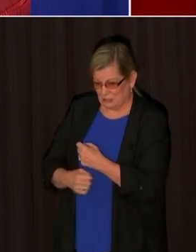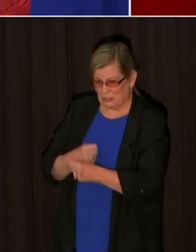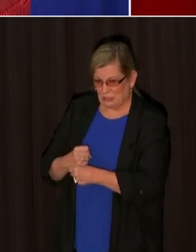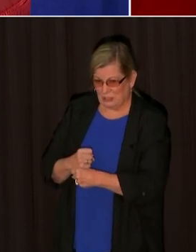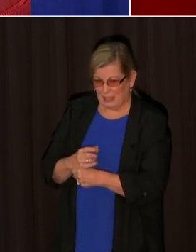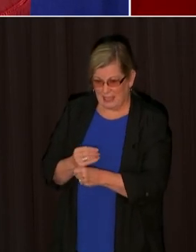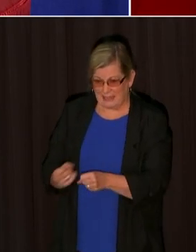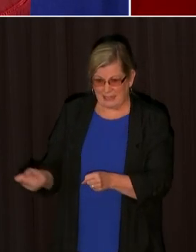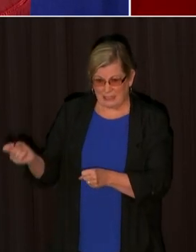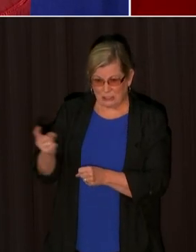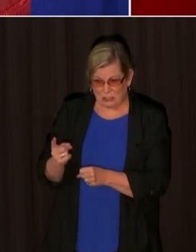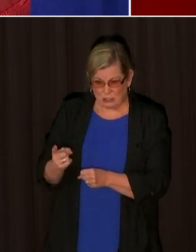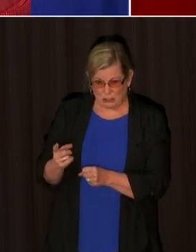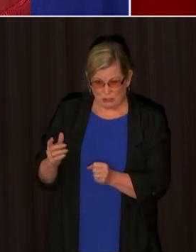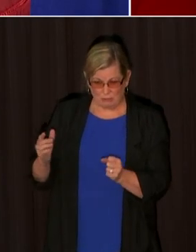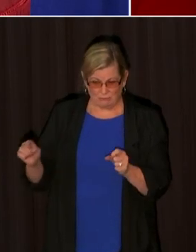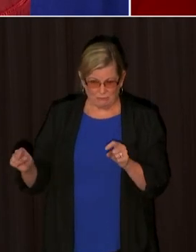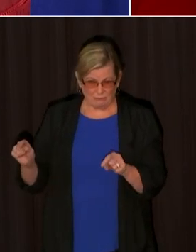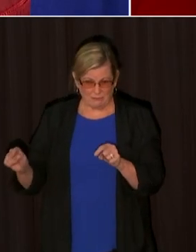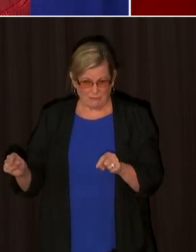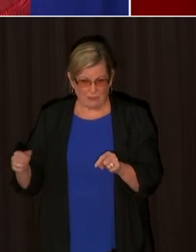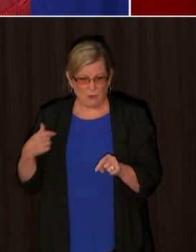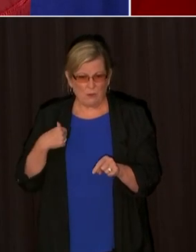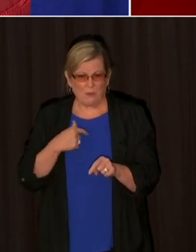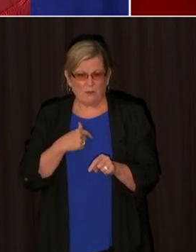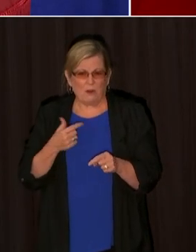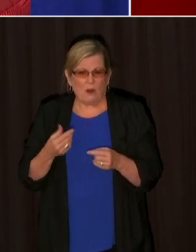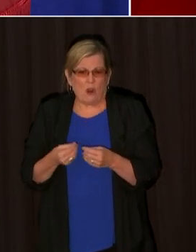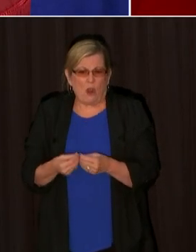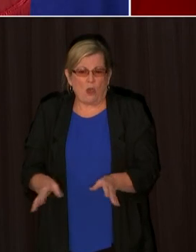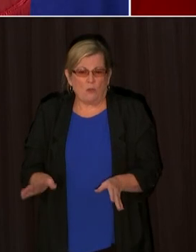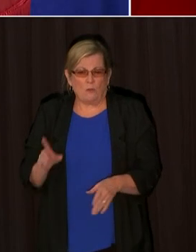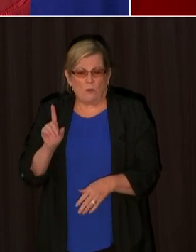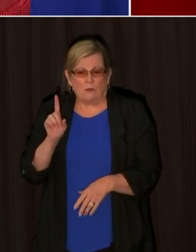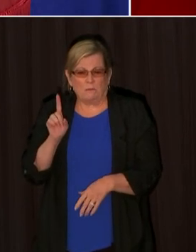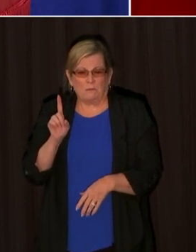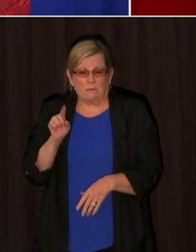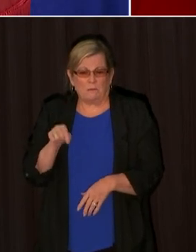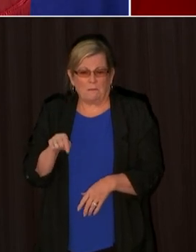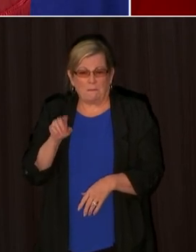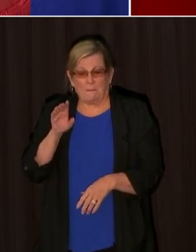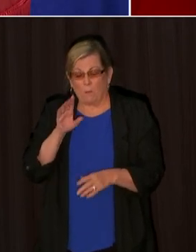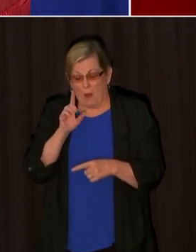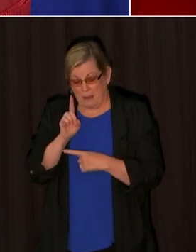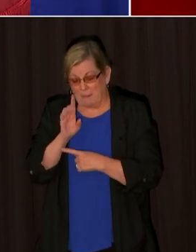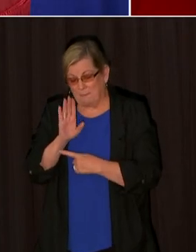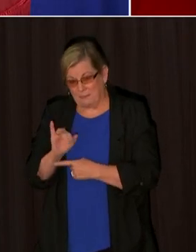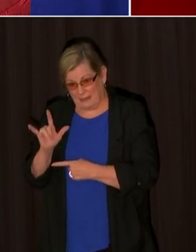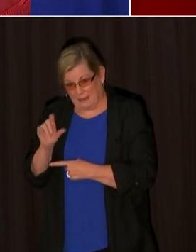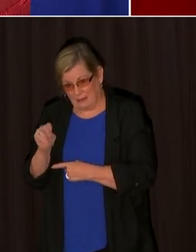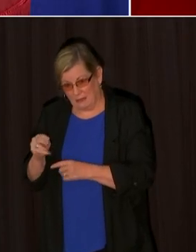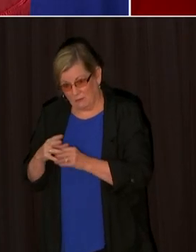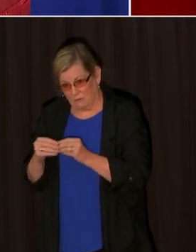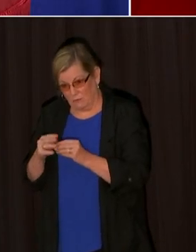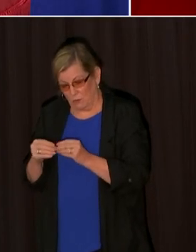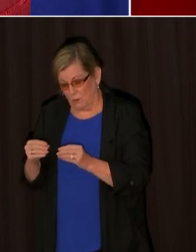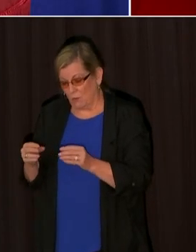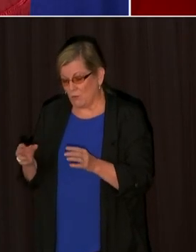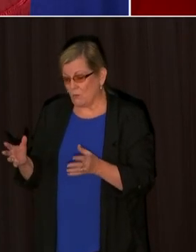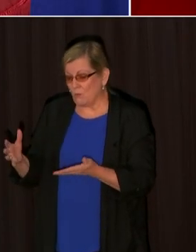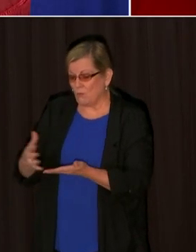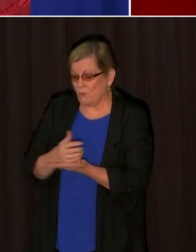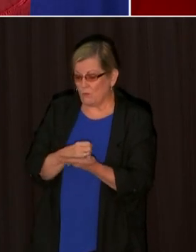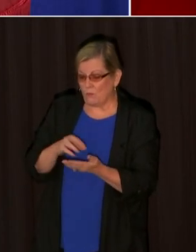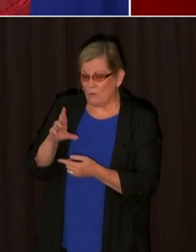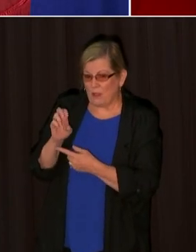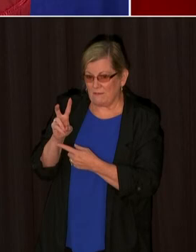billion worth of revenue losses. And we submitted to the council a balanced budget. And we balanced